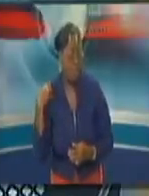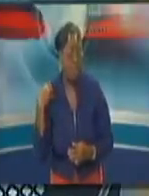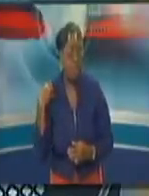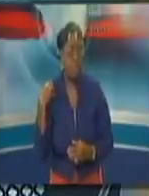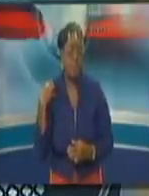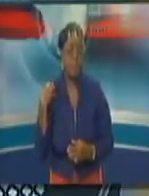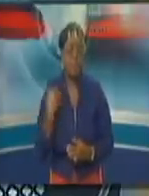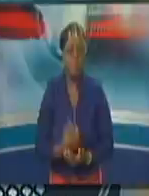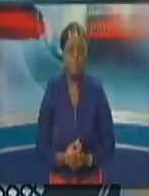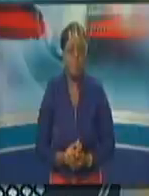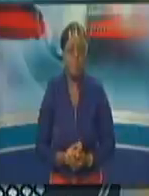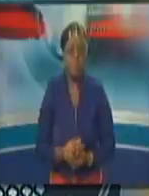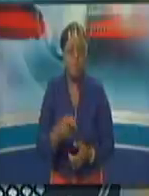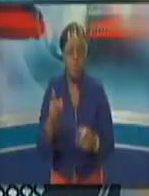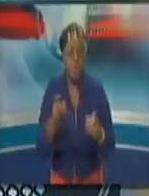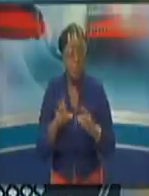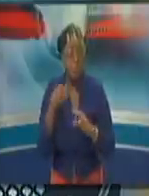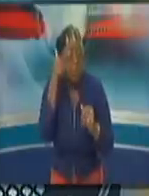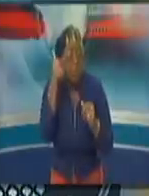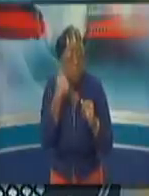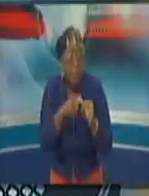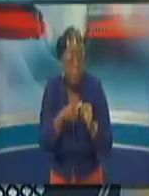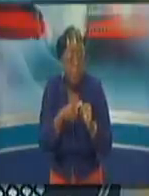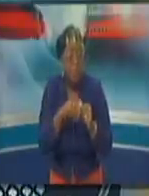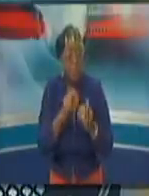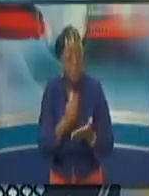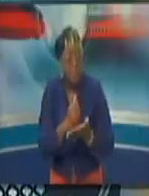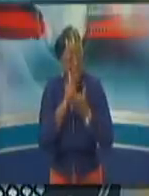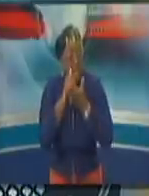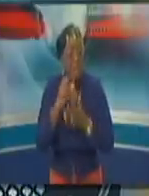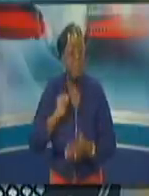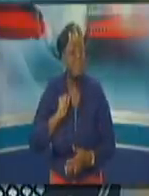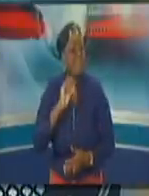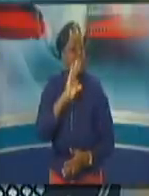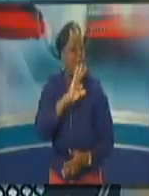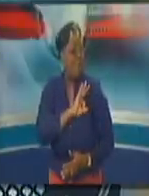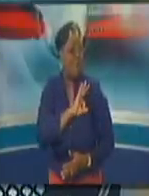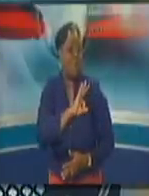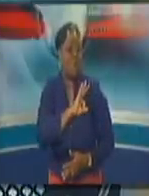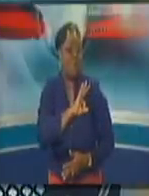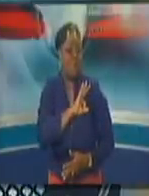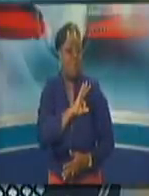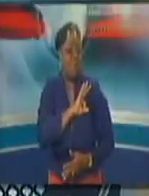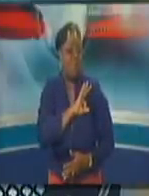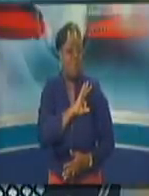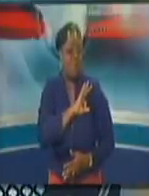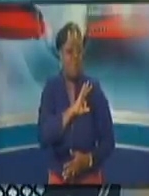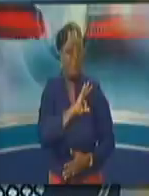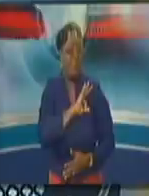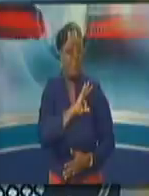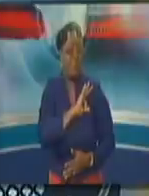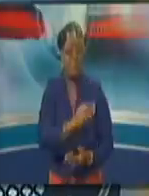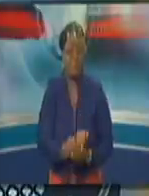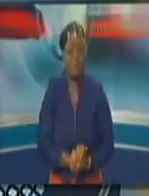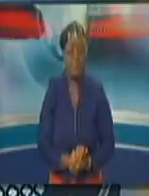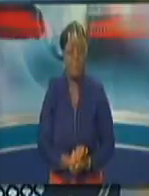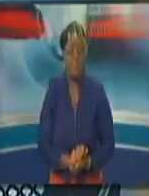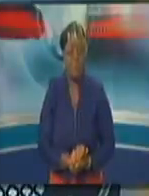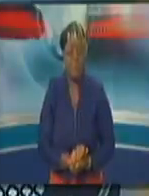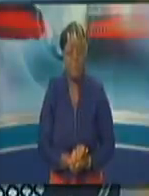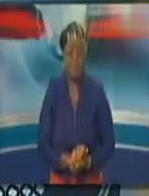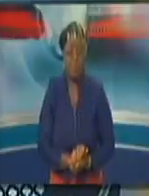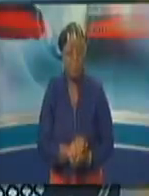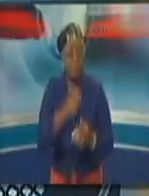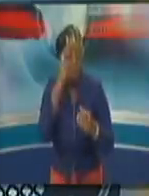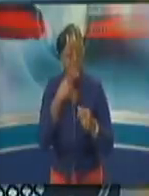what's the positive things you can do to assist your staff. Provide accurate and timely information to them so that your